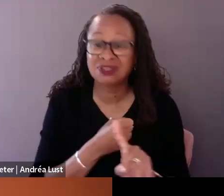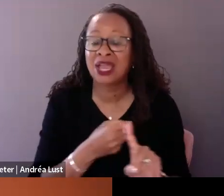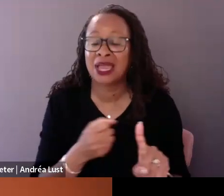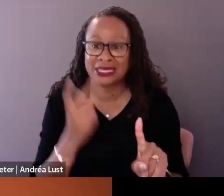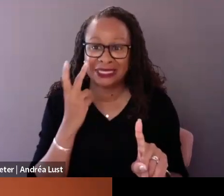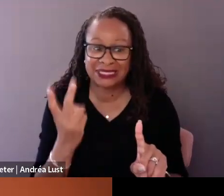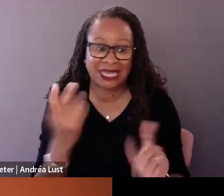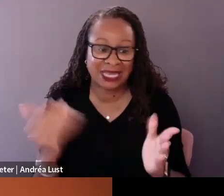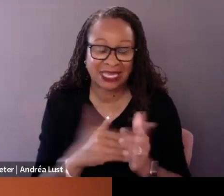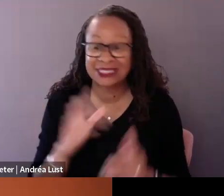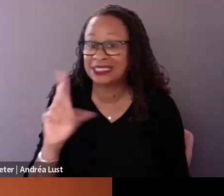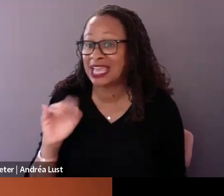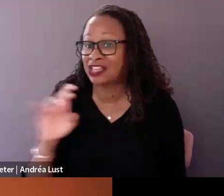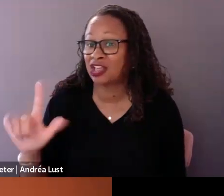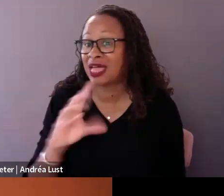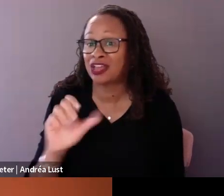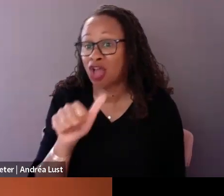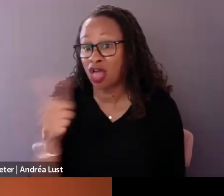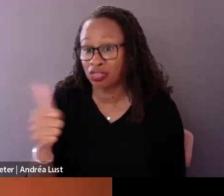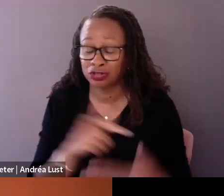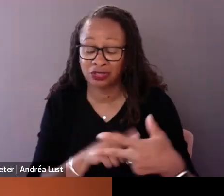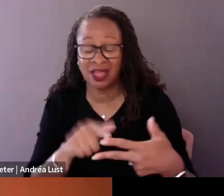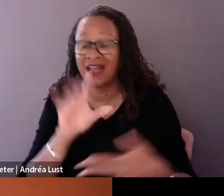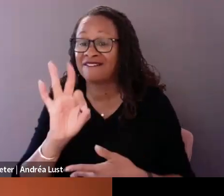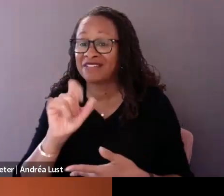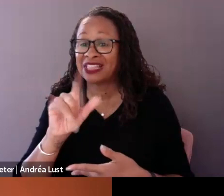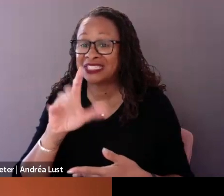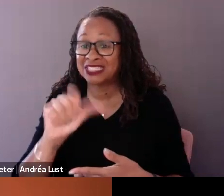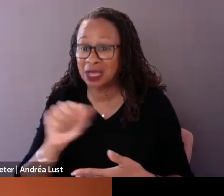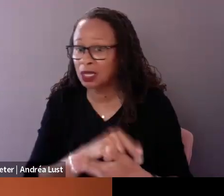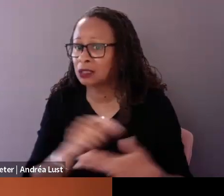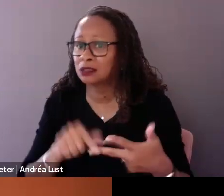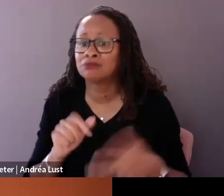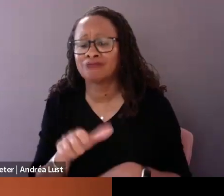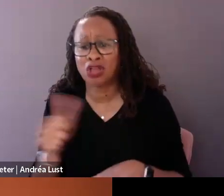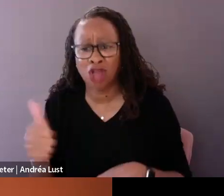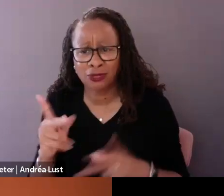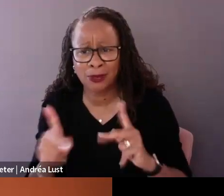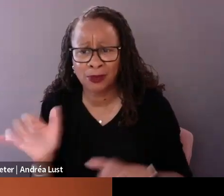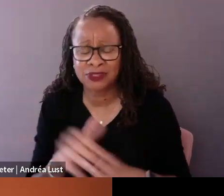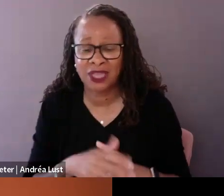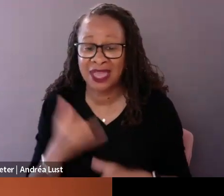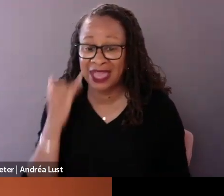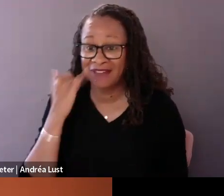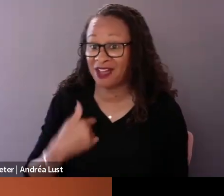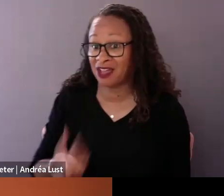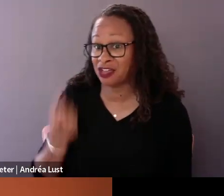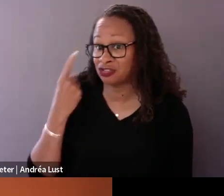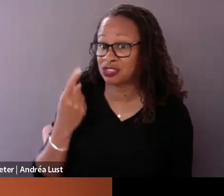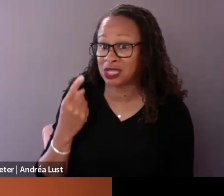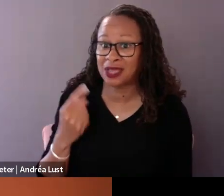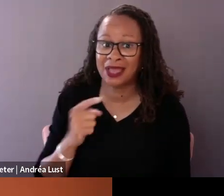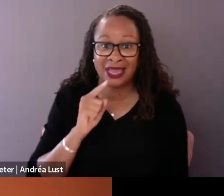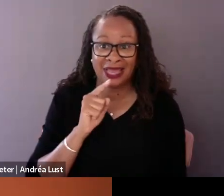Daniel and others, Felicia as well. If I understand correctly, he provided those